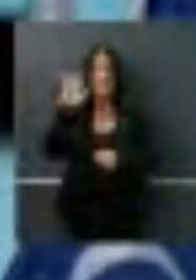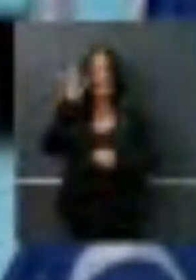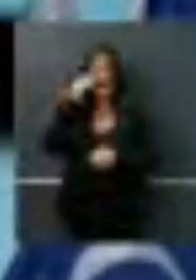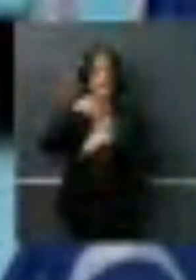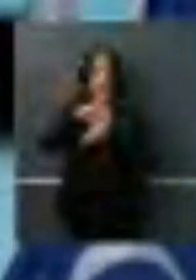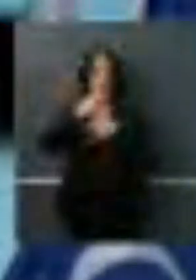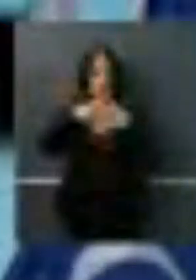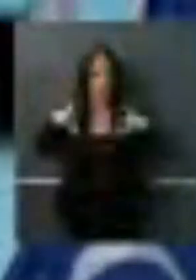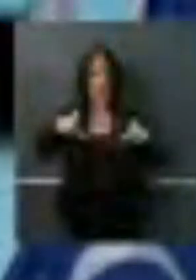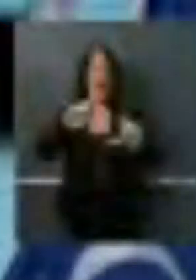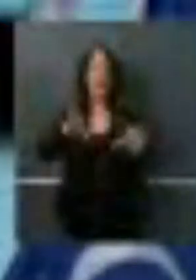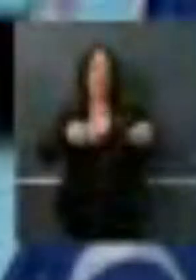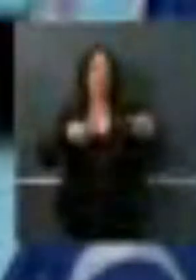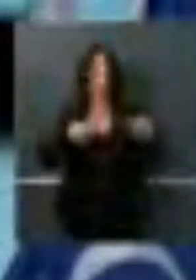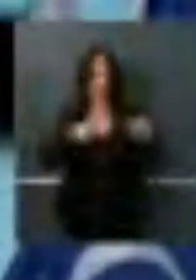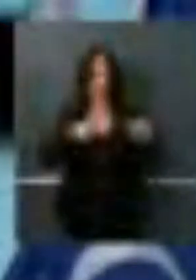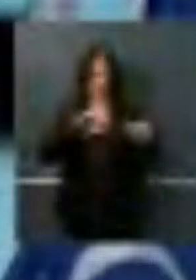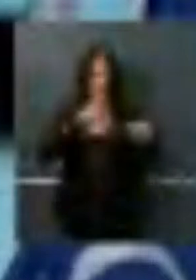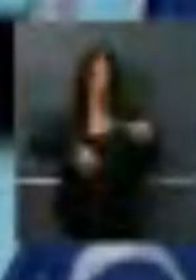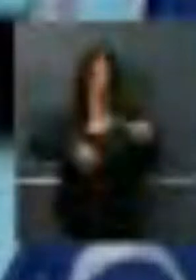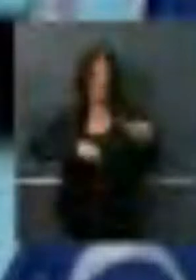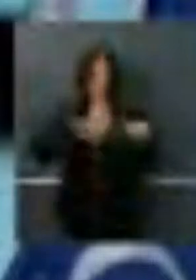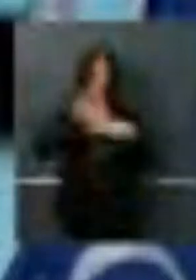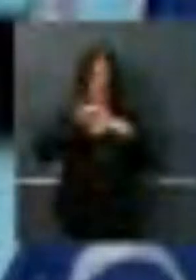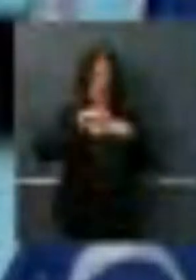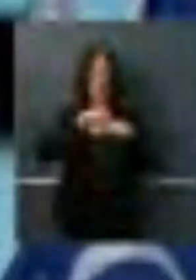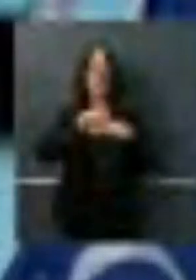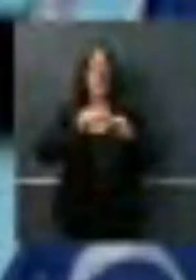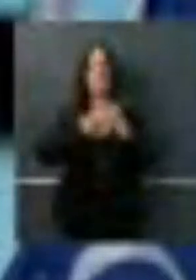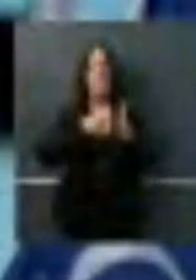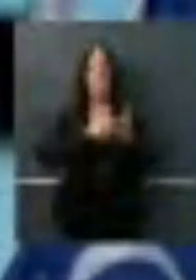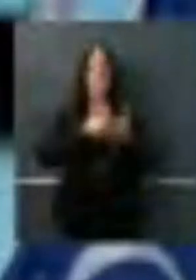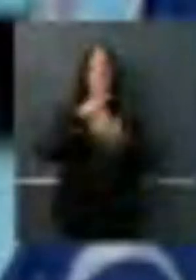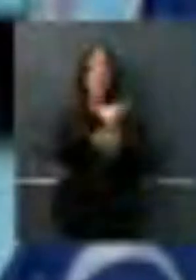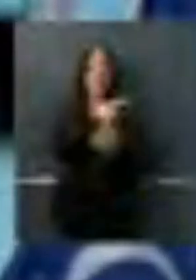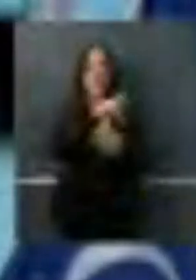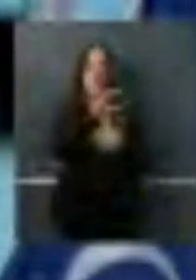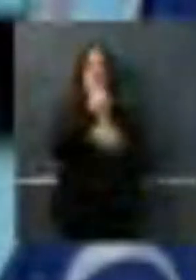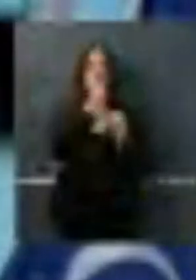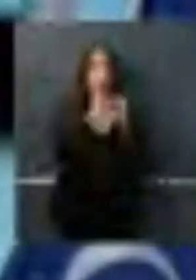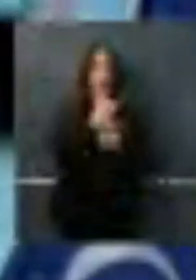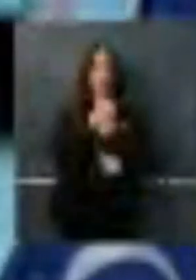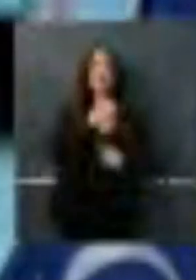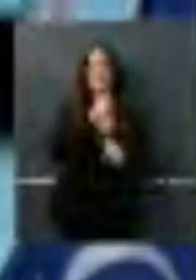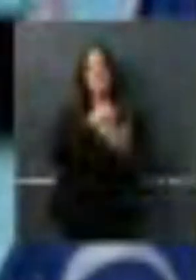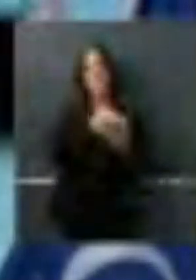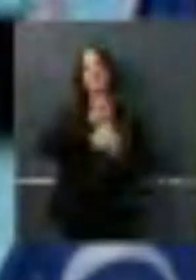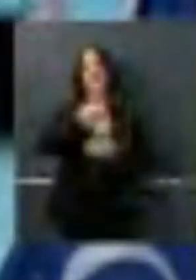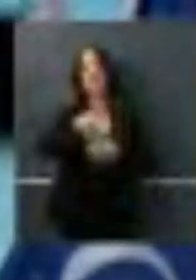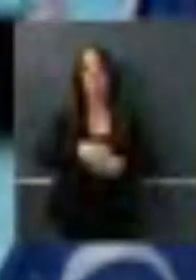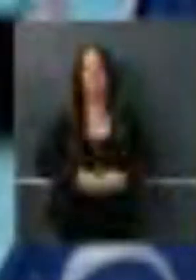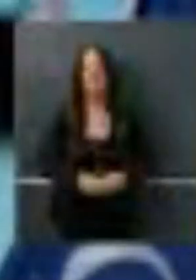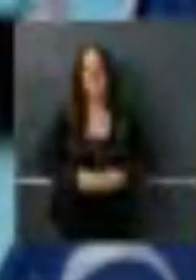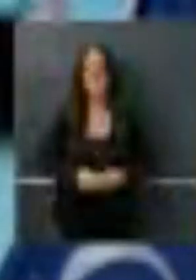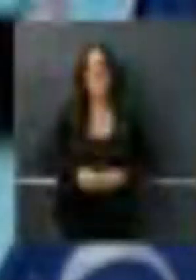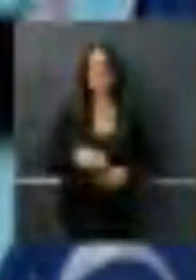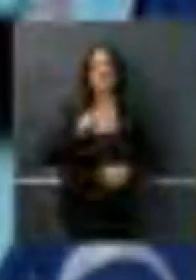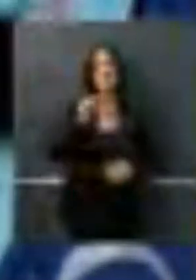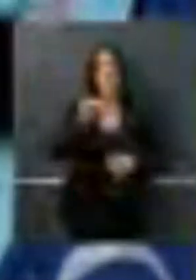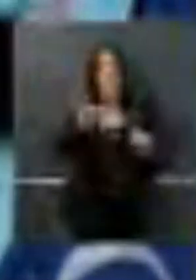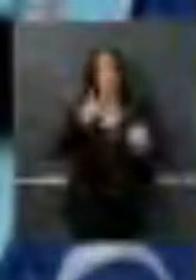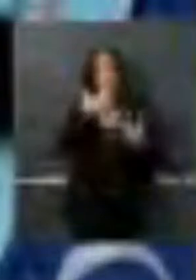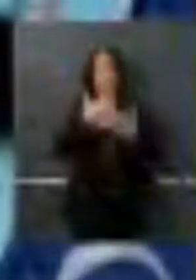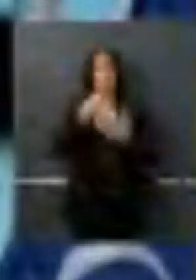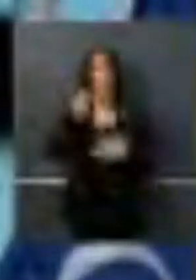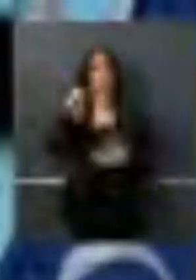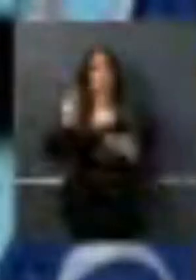loans, some relief, at least over the next 90 days for borrowers, 1.1 million, the state of